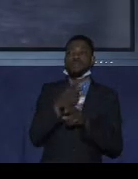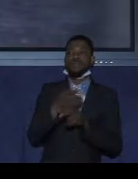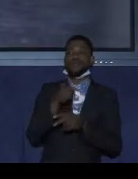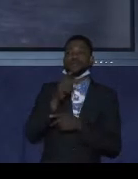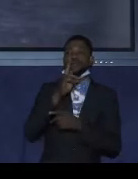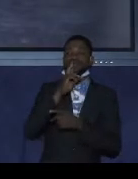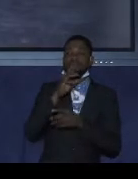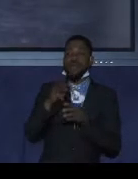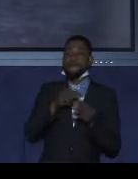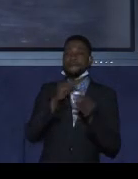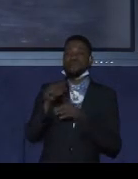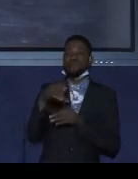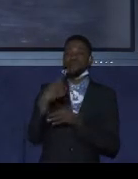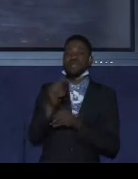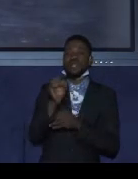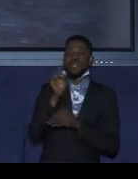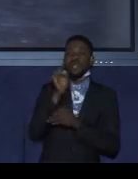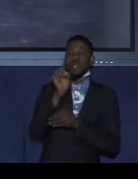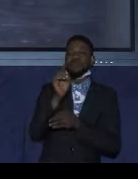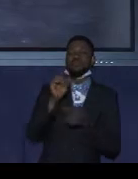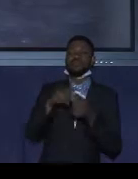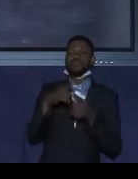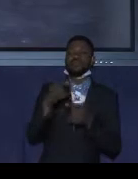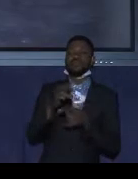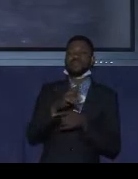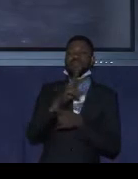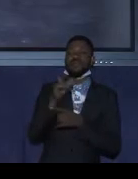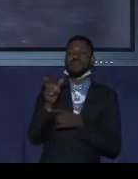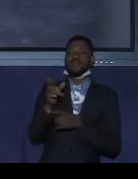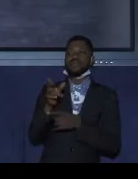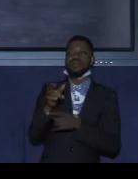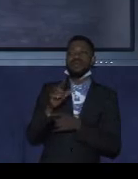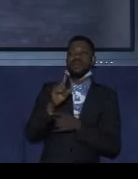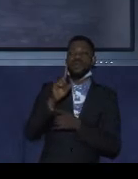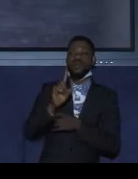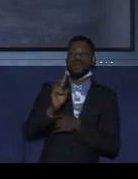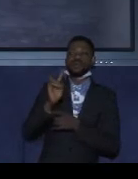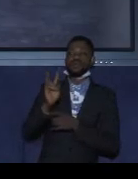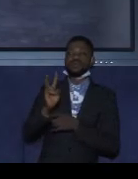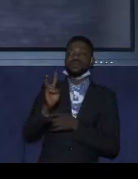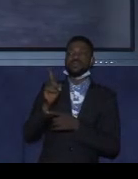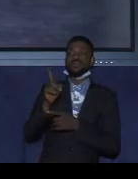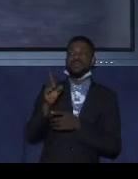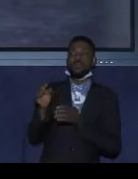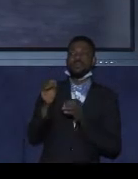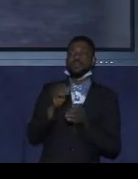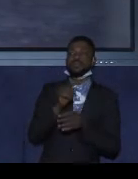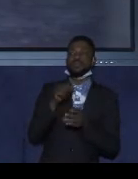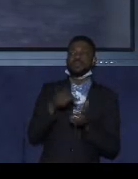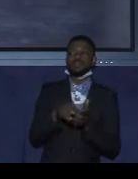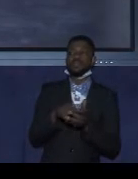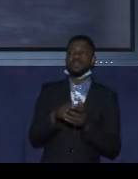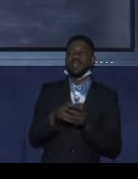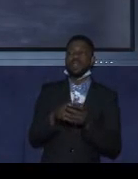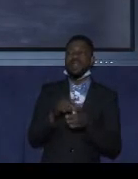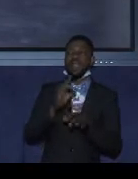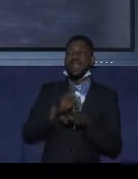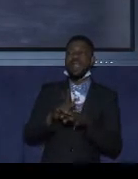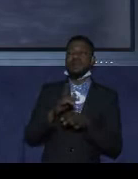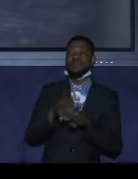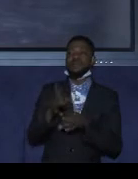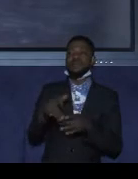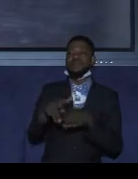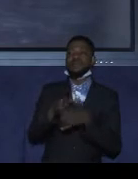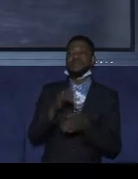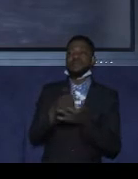multiplying, you are moving the decimal point to the right. 2 times, because there are 2 zeros, 1, 2. You put this empty